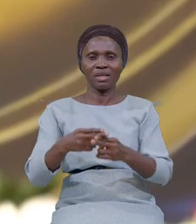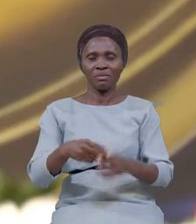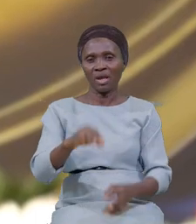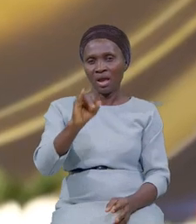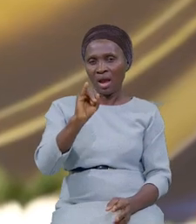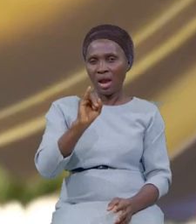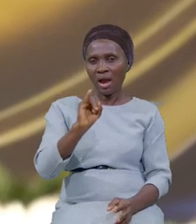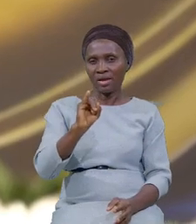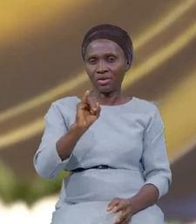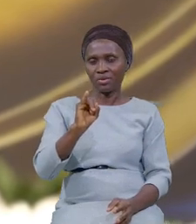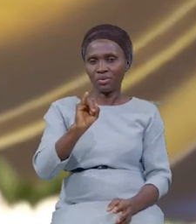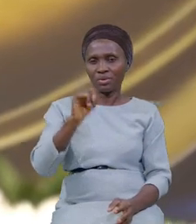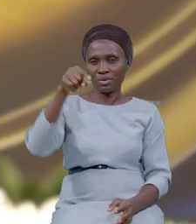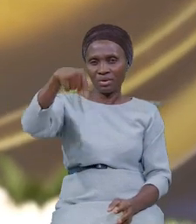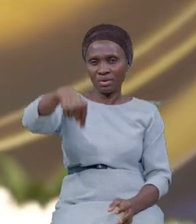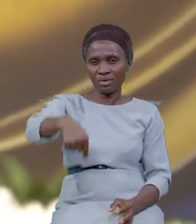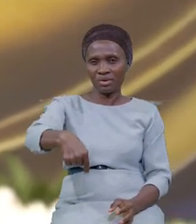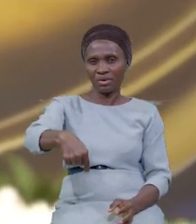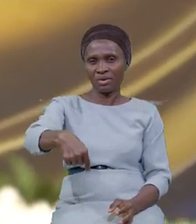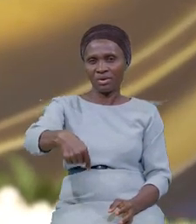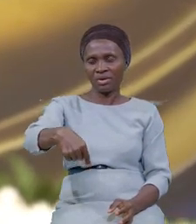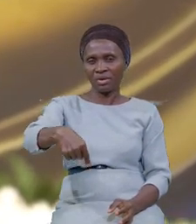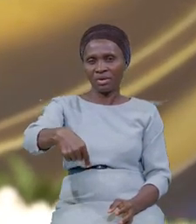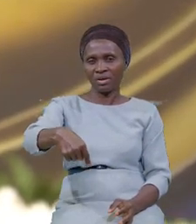EQ is emotional,